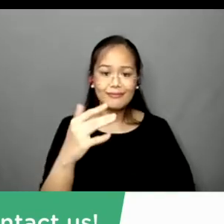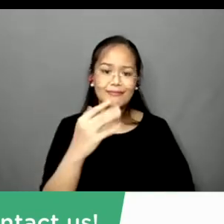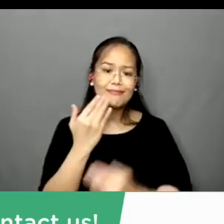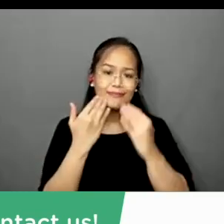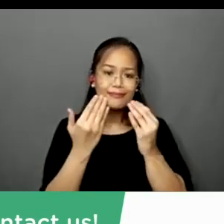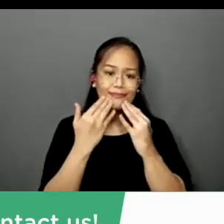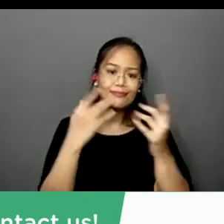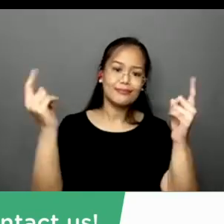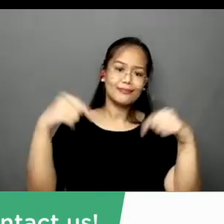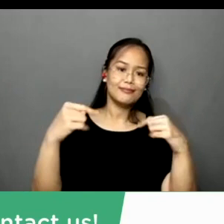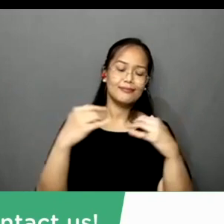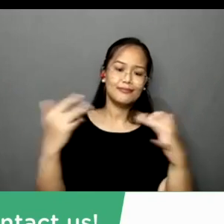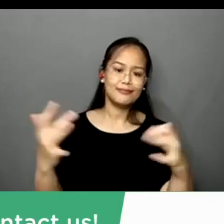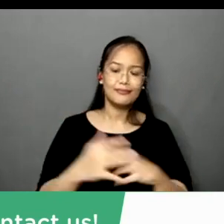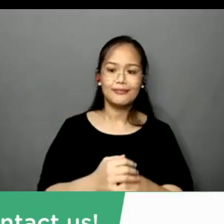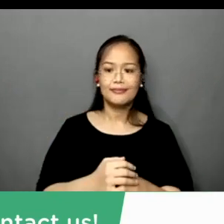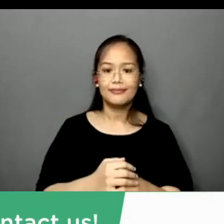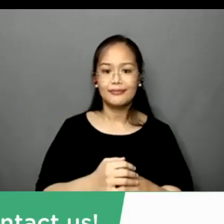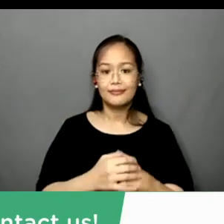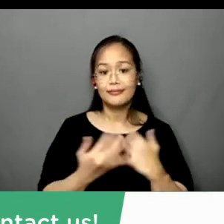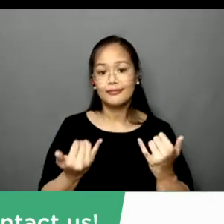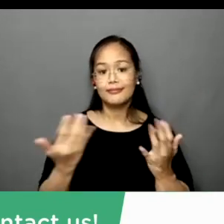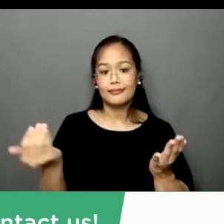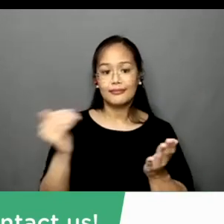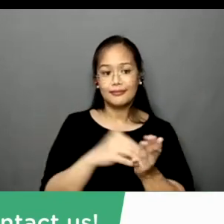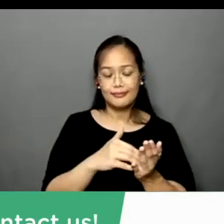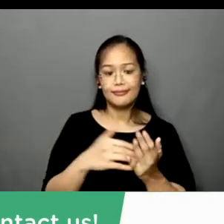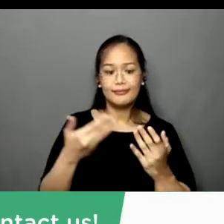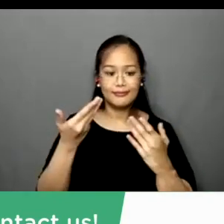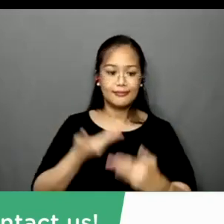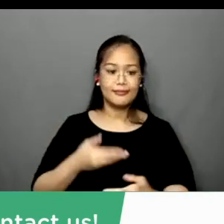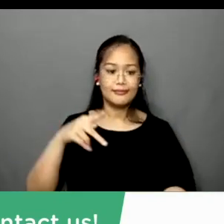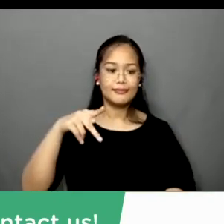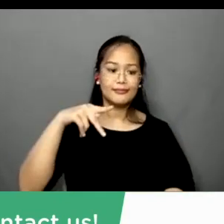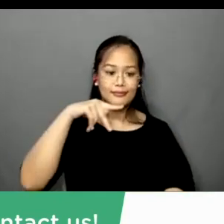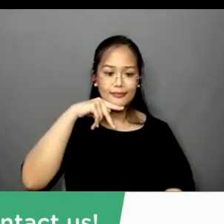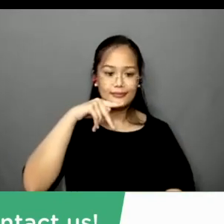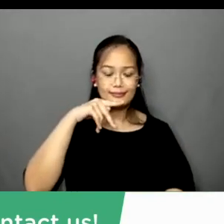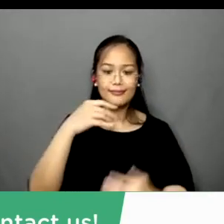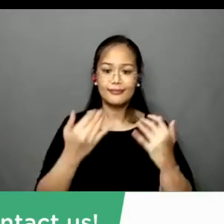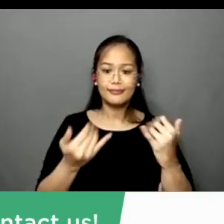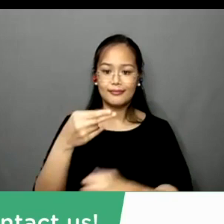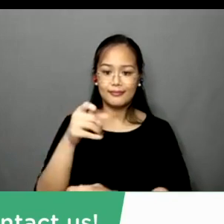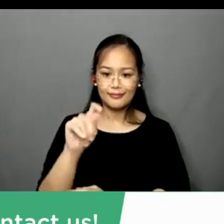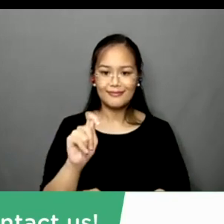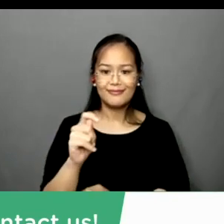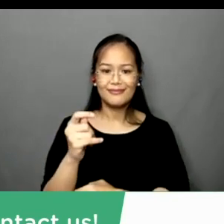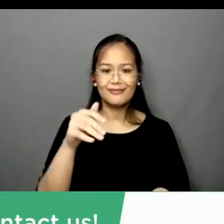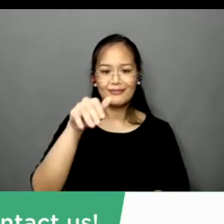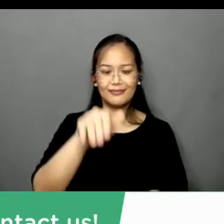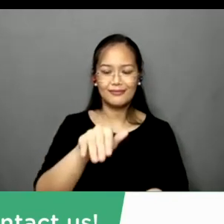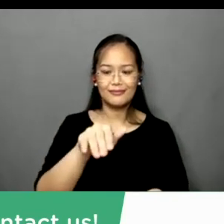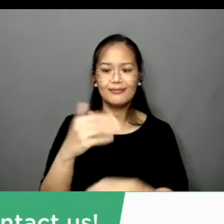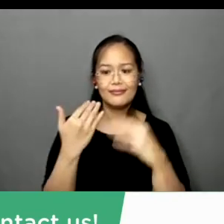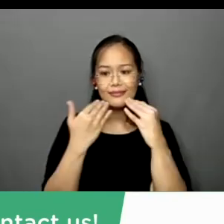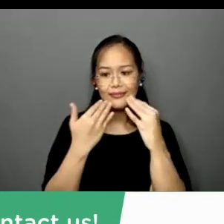us this afternoon. Once again, this has been Pat Cabansay, your host for this afternoon. Thank you very much, and we hope to